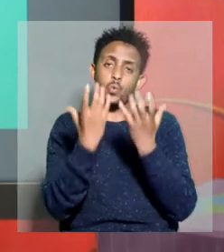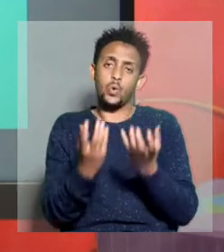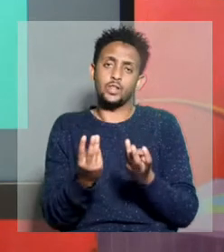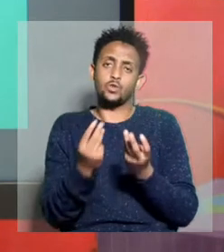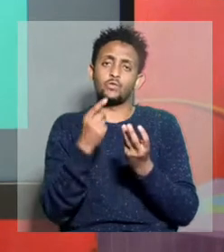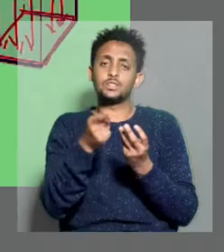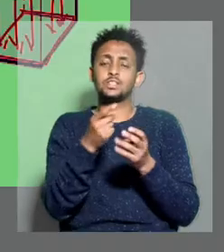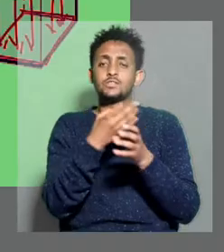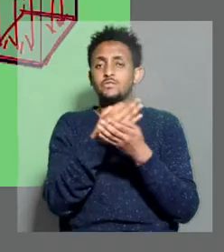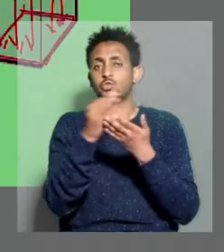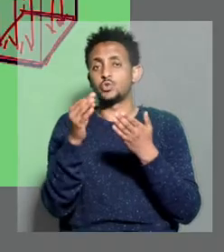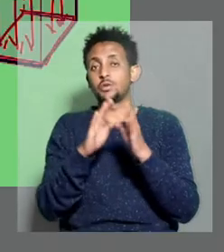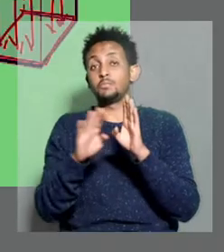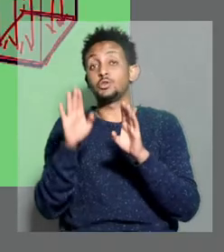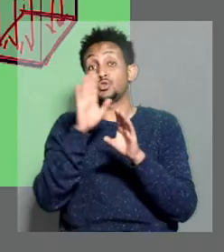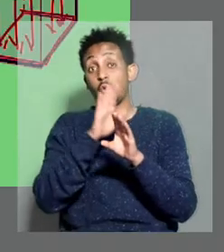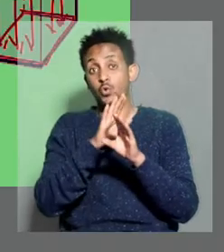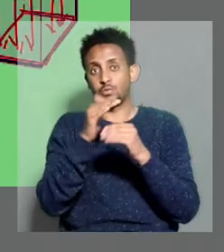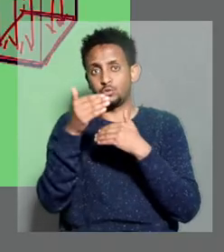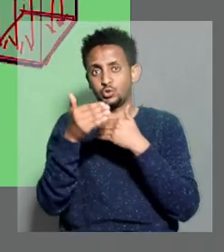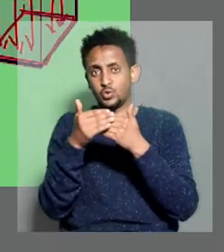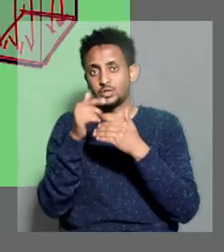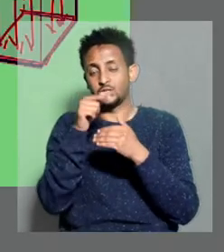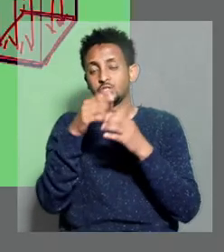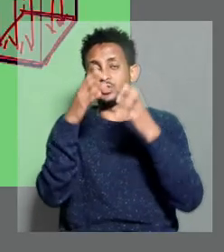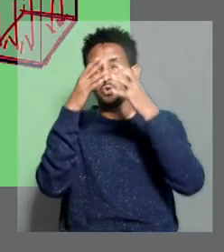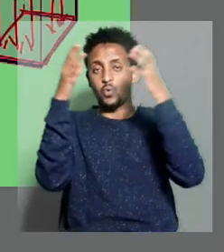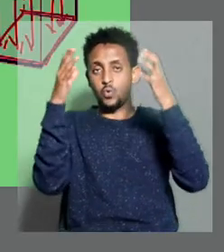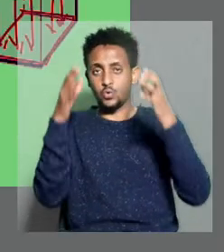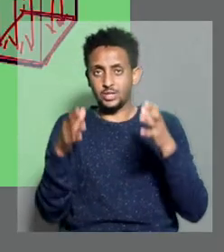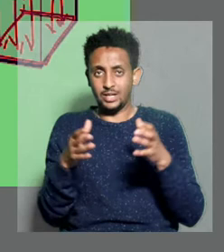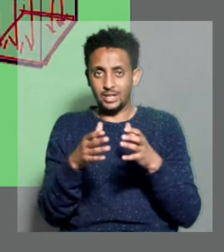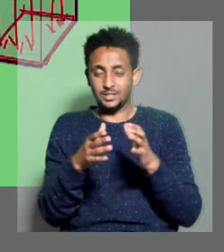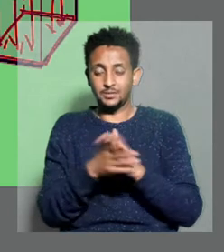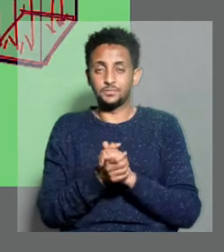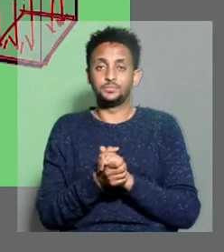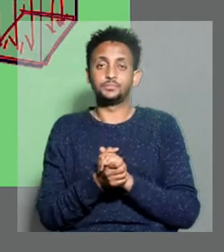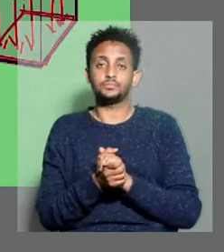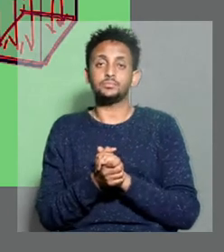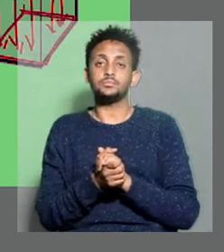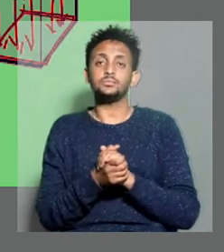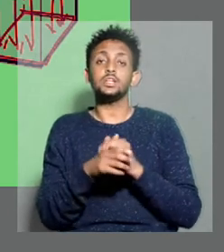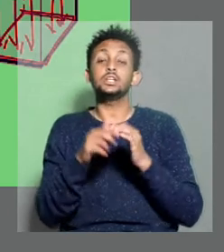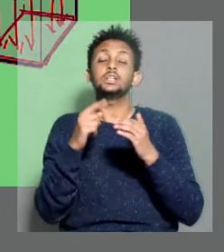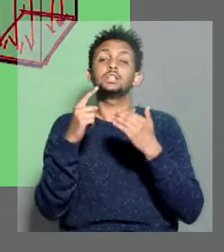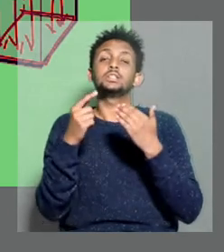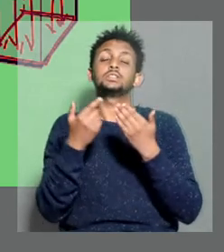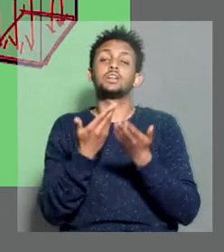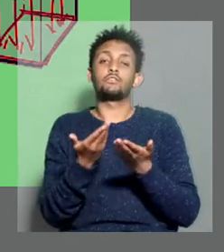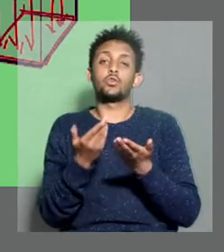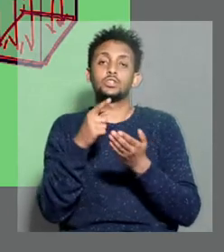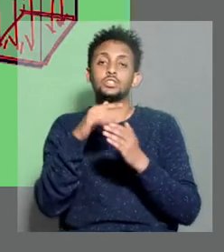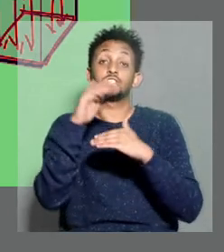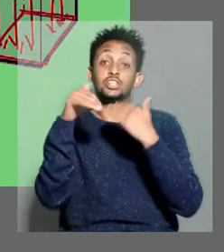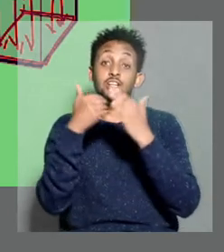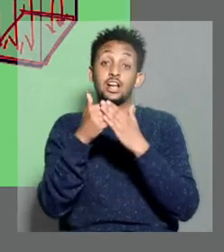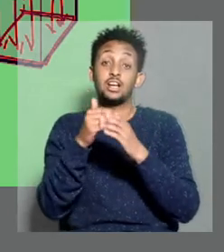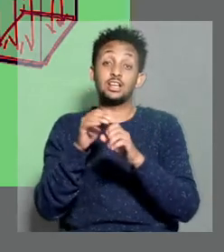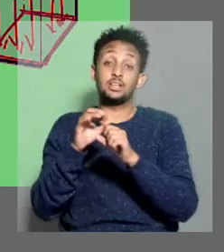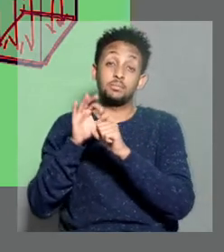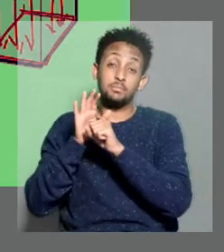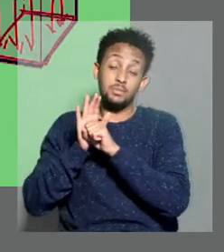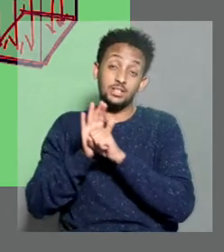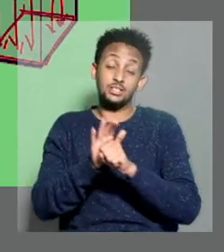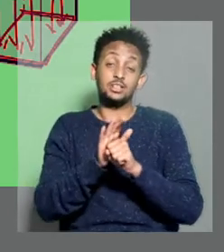the fluid beyond the container or the base of the container. Therefore, generally pressure can